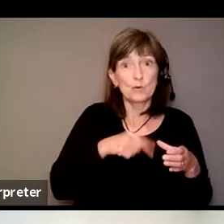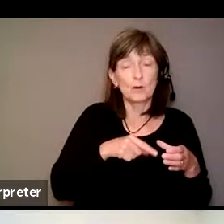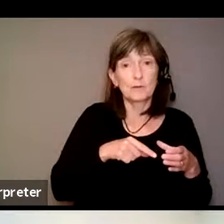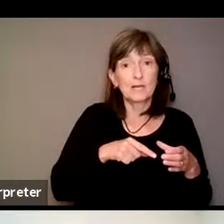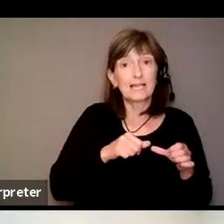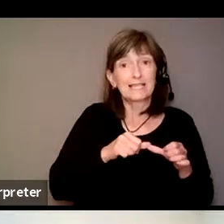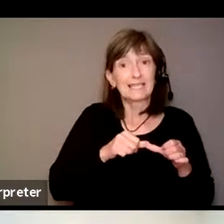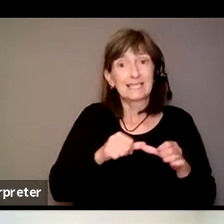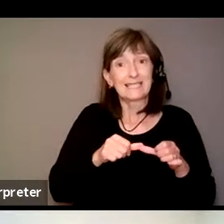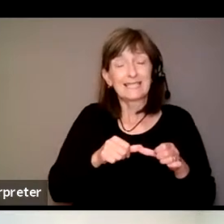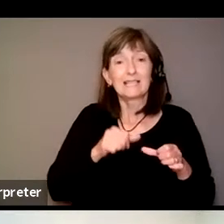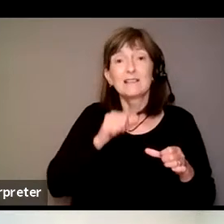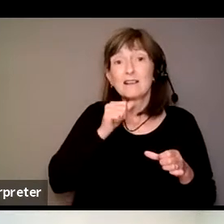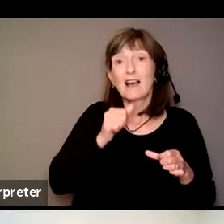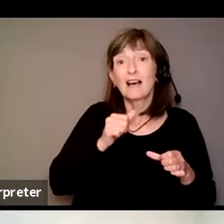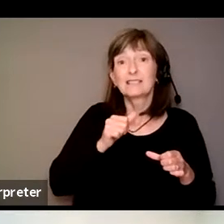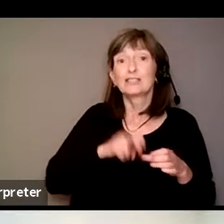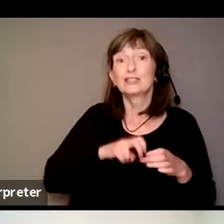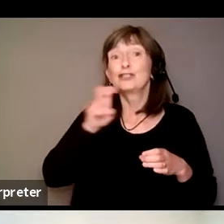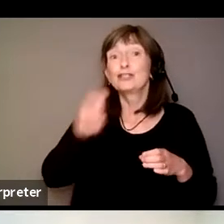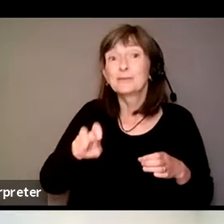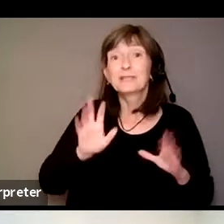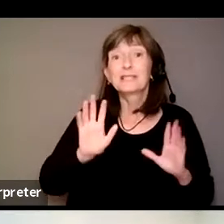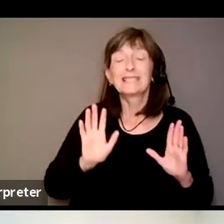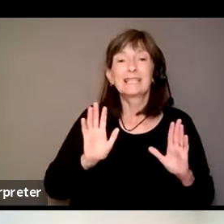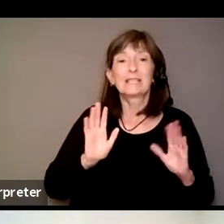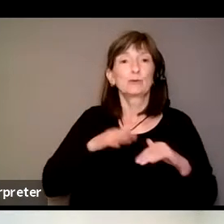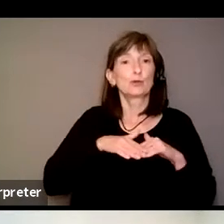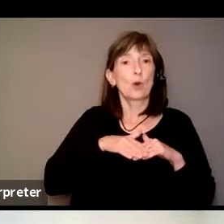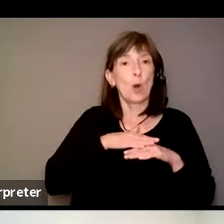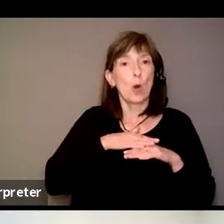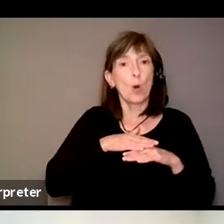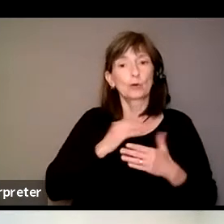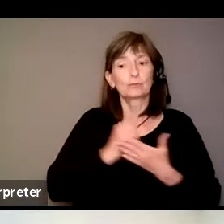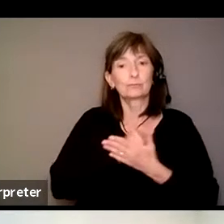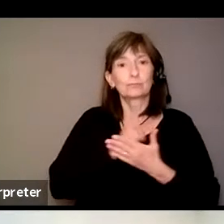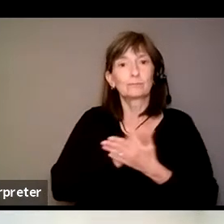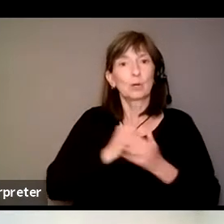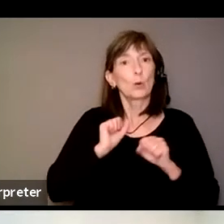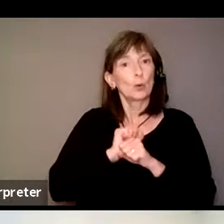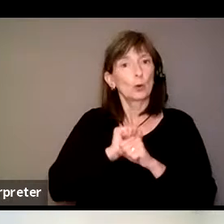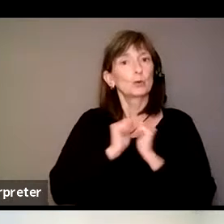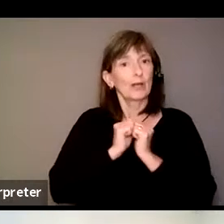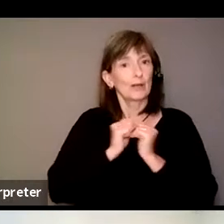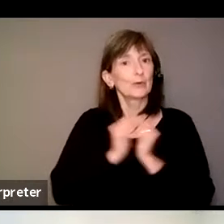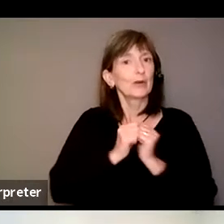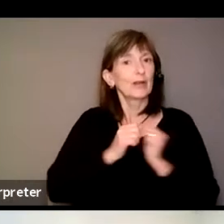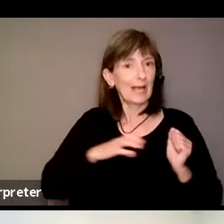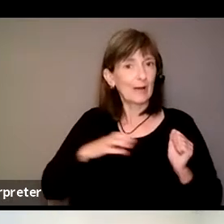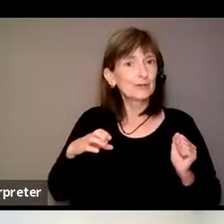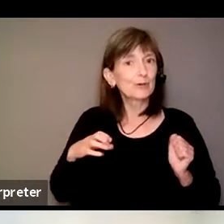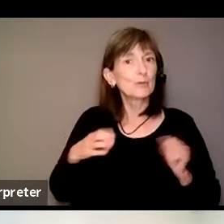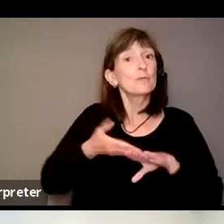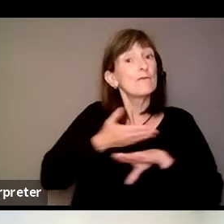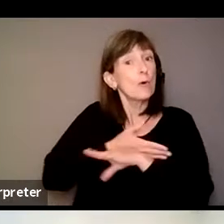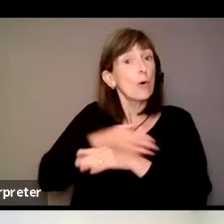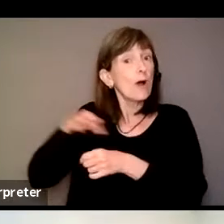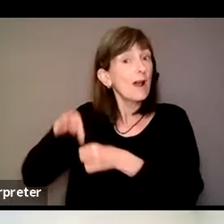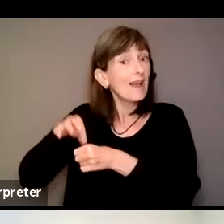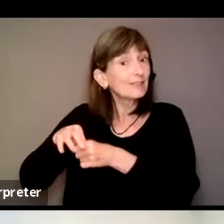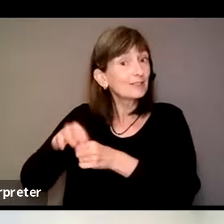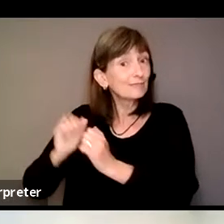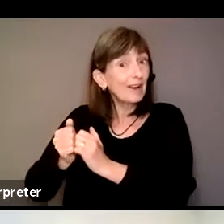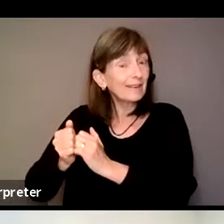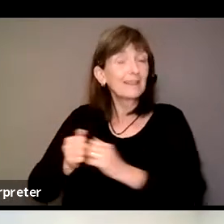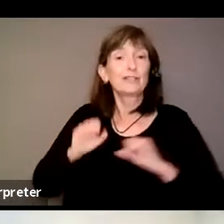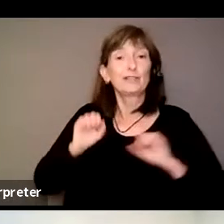before you fully jump in and run for council, that there are opportunities to work with your council, even within your community. So those are the